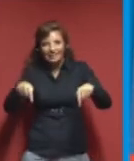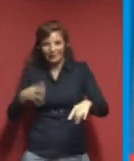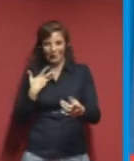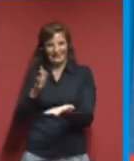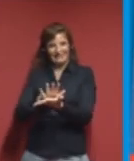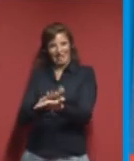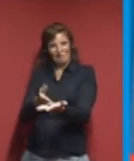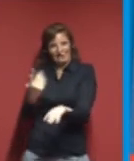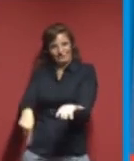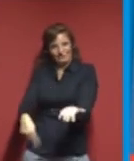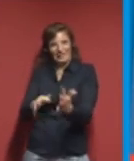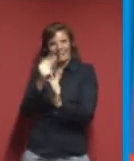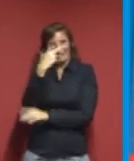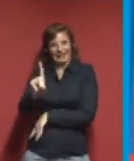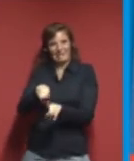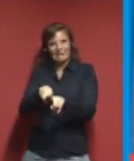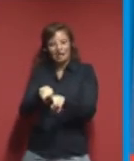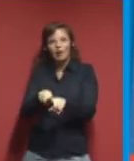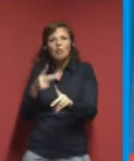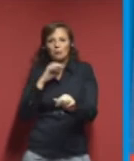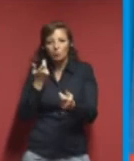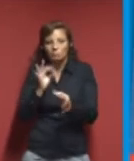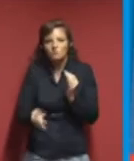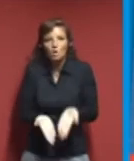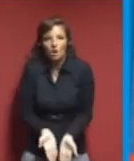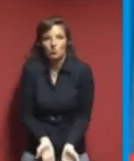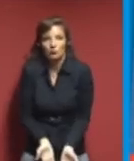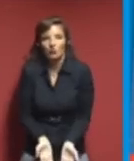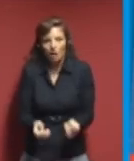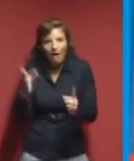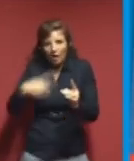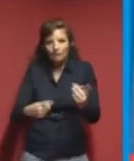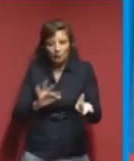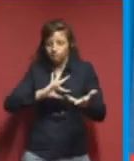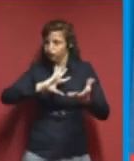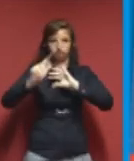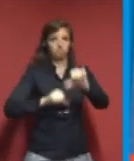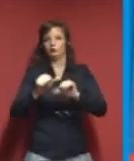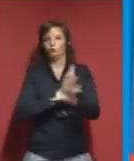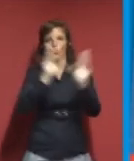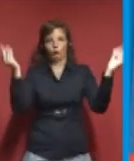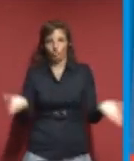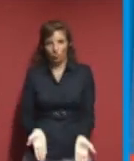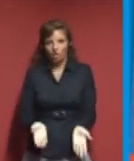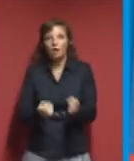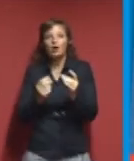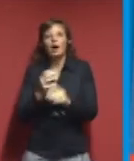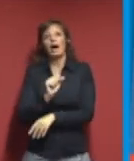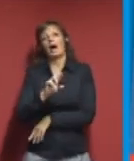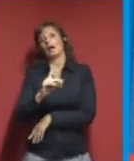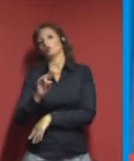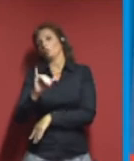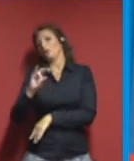get your mistakes out of the way, and that really changes everything in the world of innovation. Arduino is an amazing